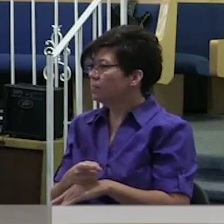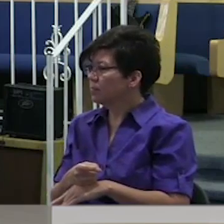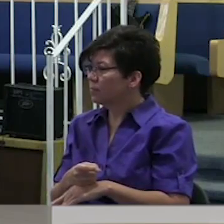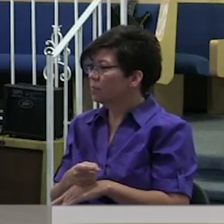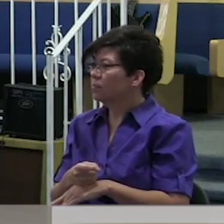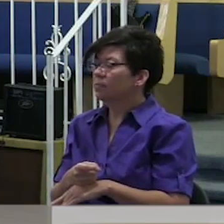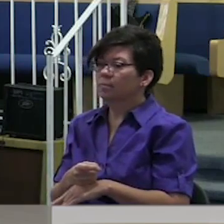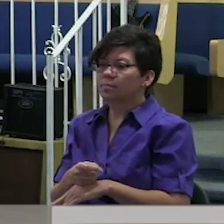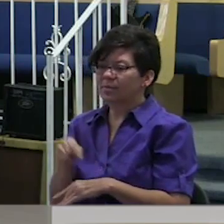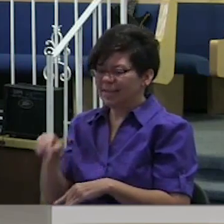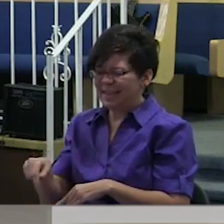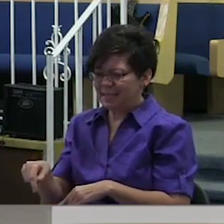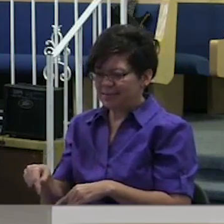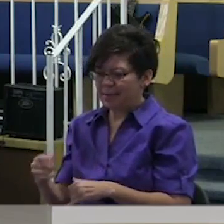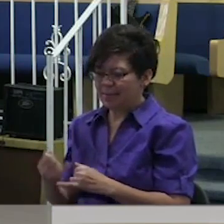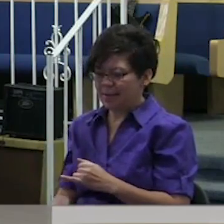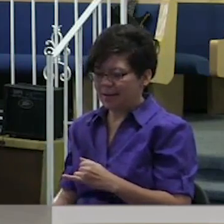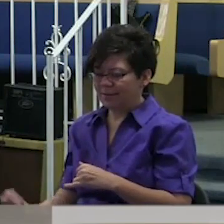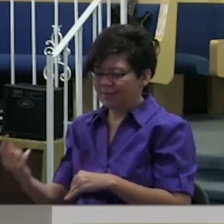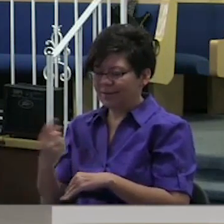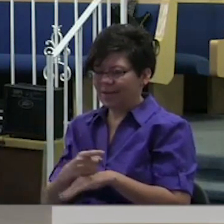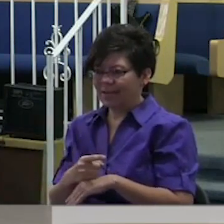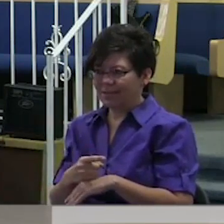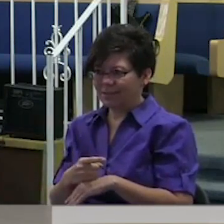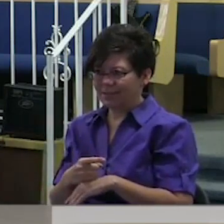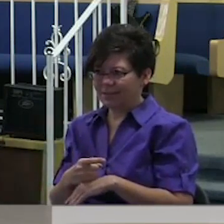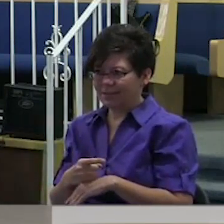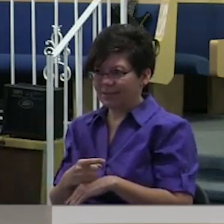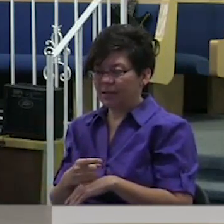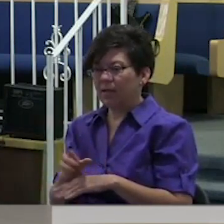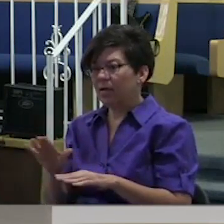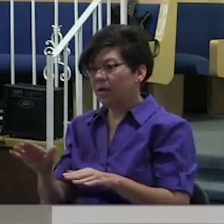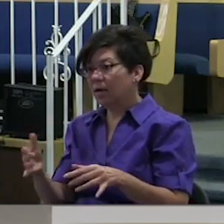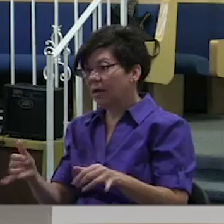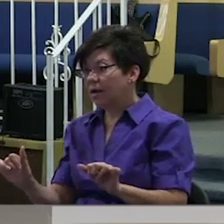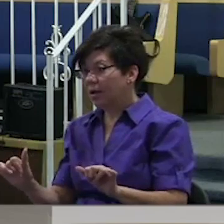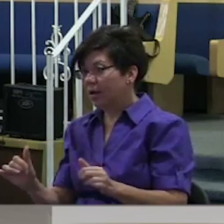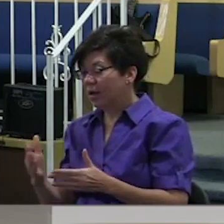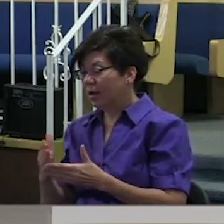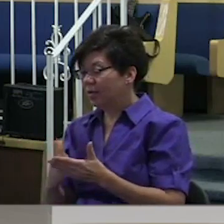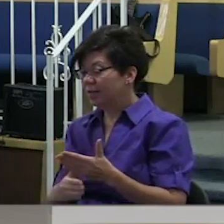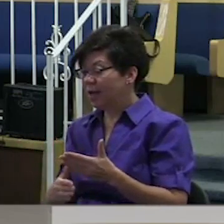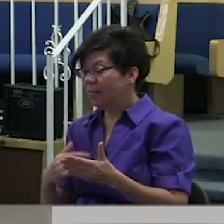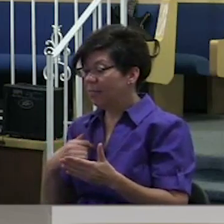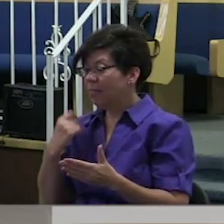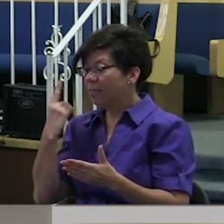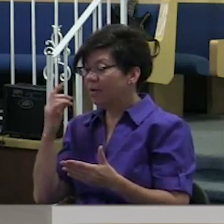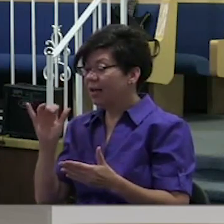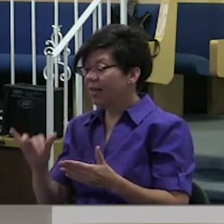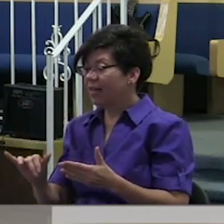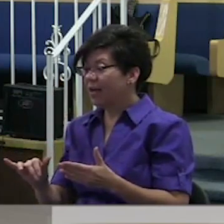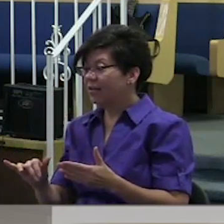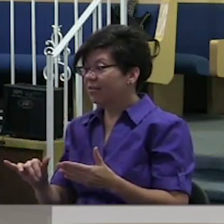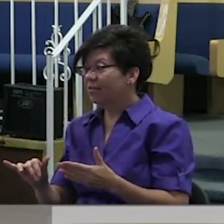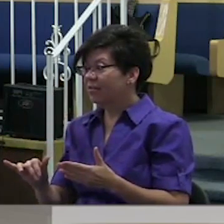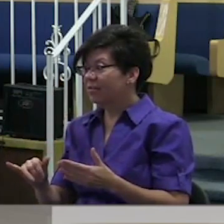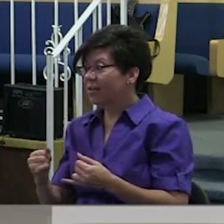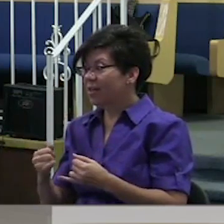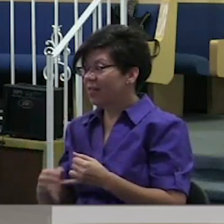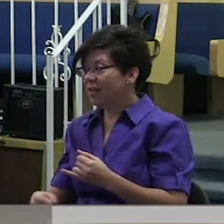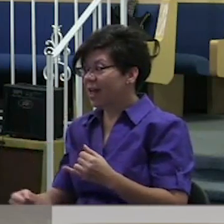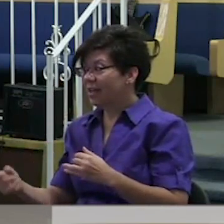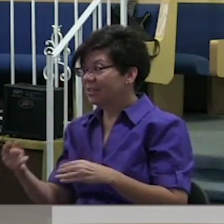These last days. Yet there are some not having the understanding of the meaning of the